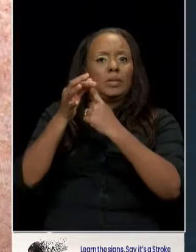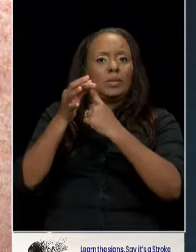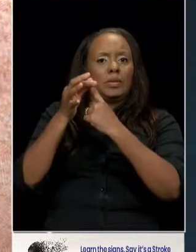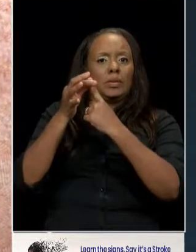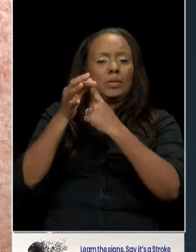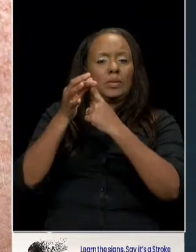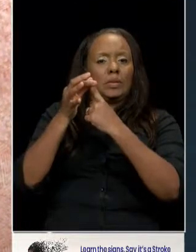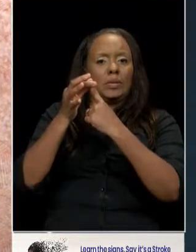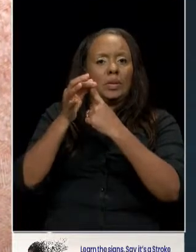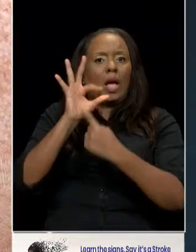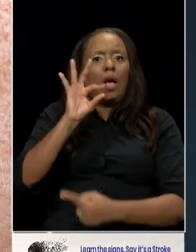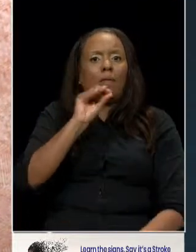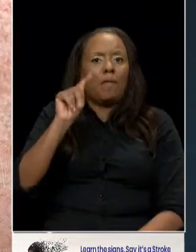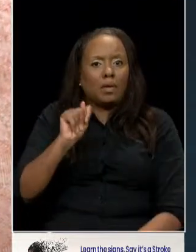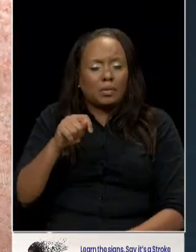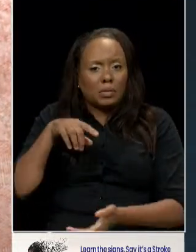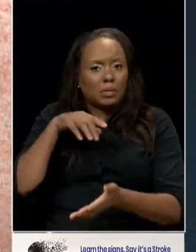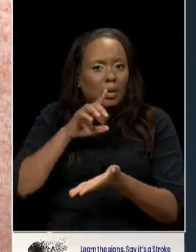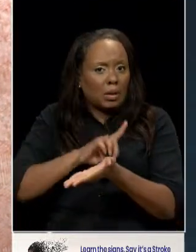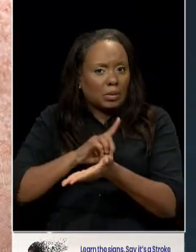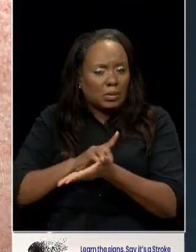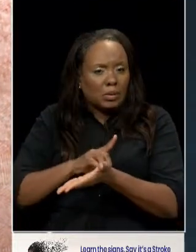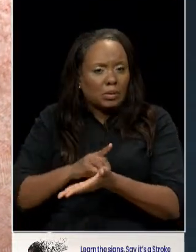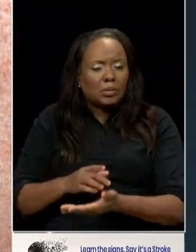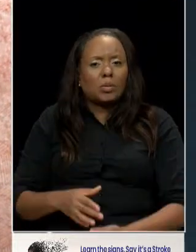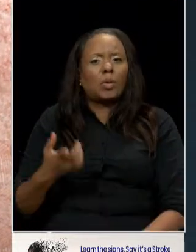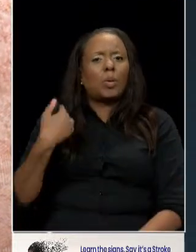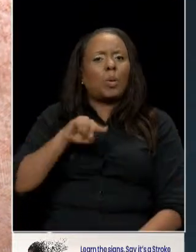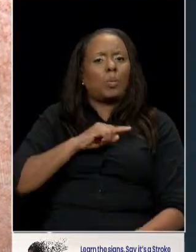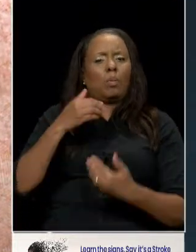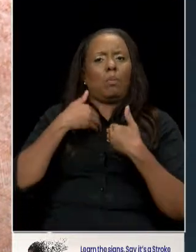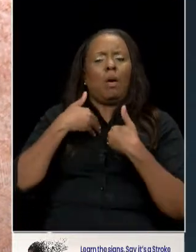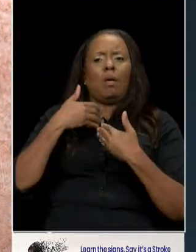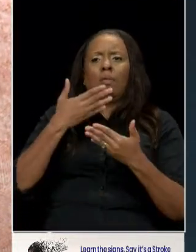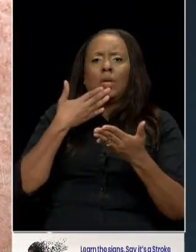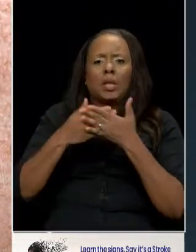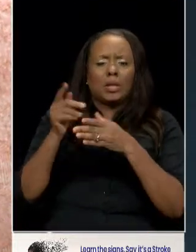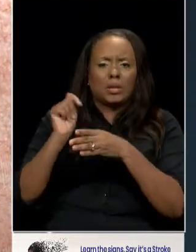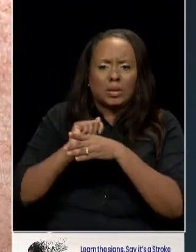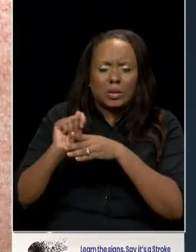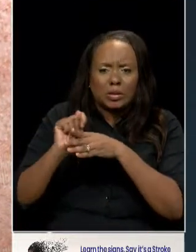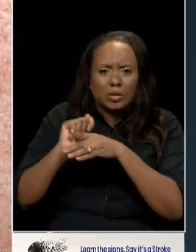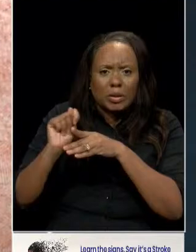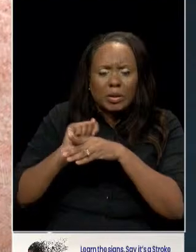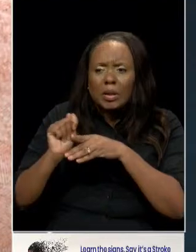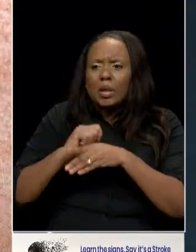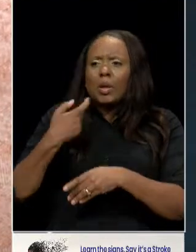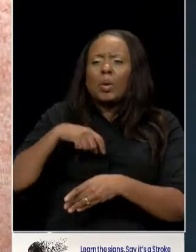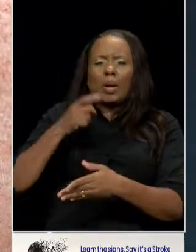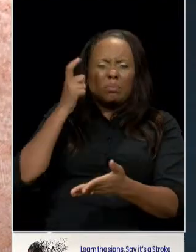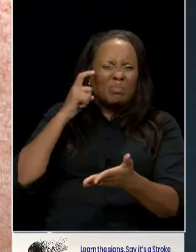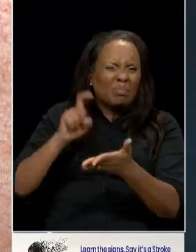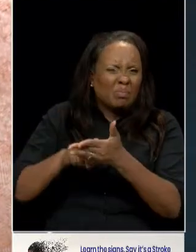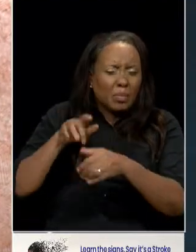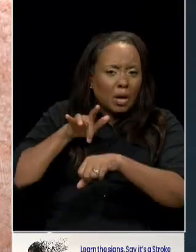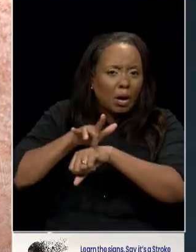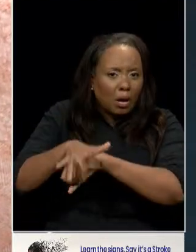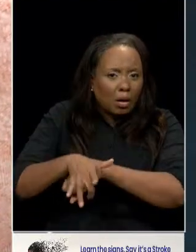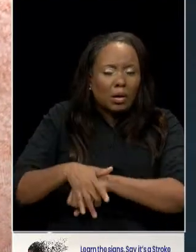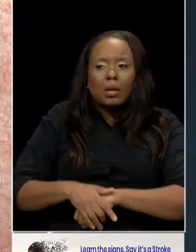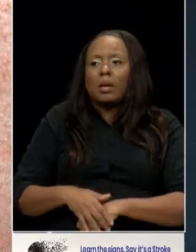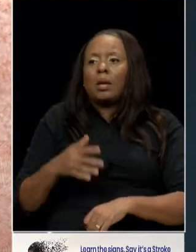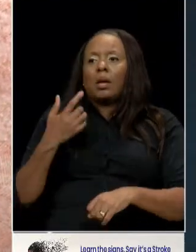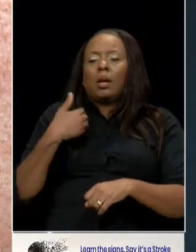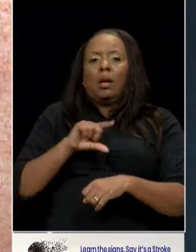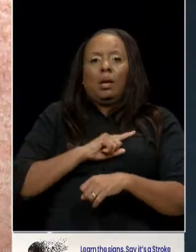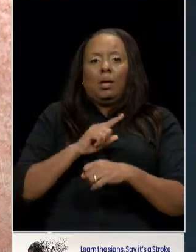to be the ones who are well trained with detecting things early. We do a lot of preventative care,